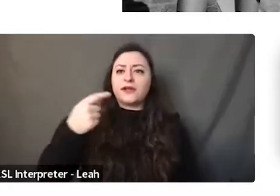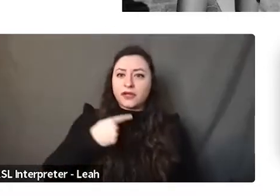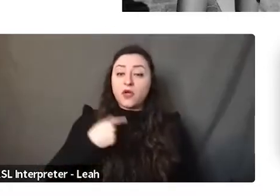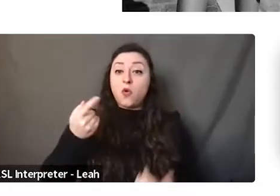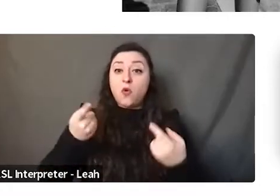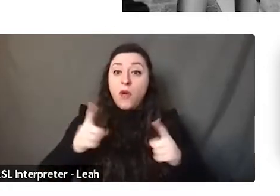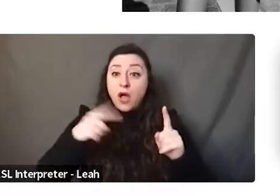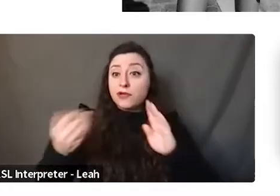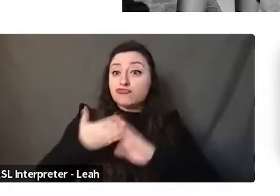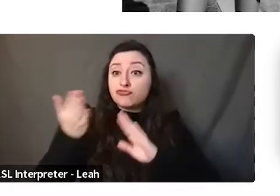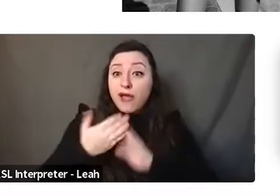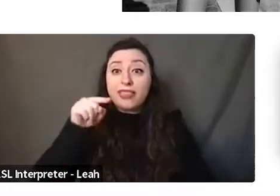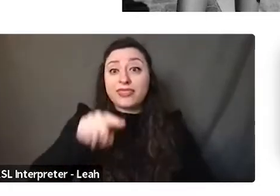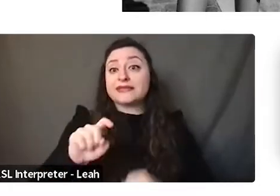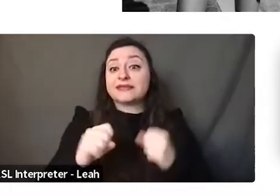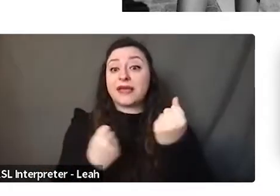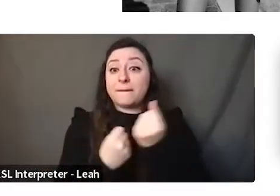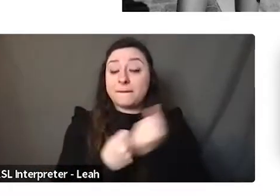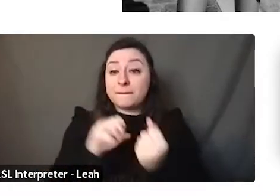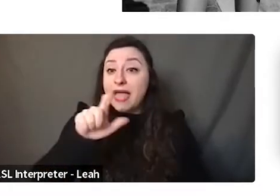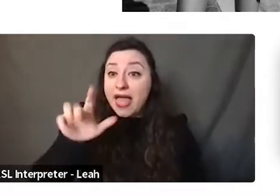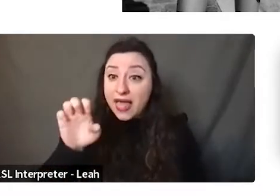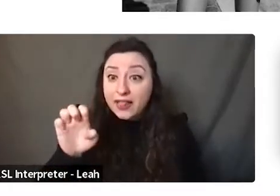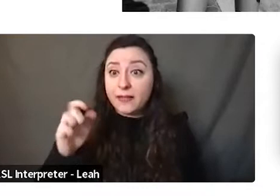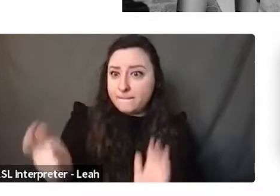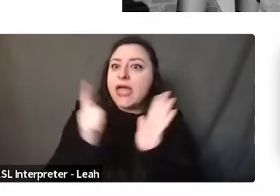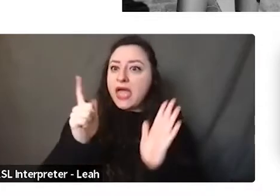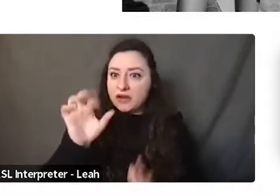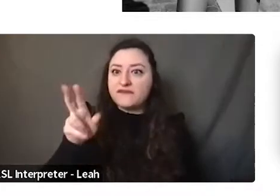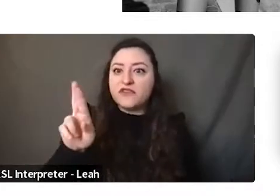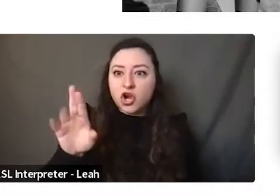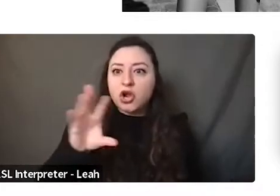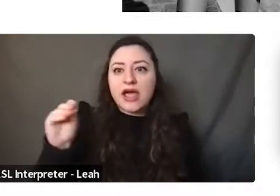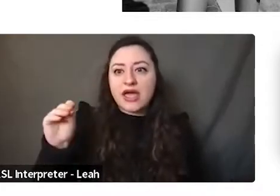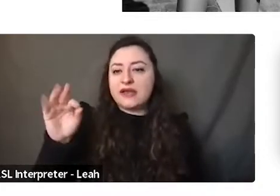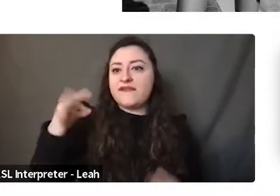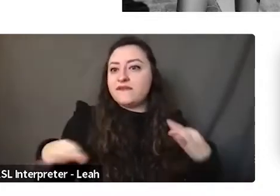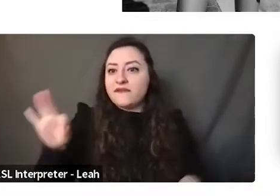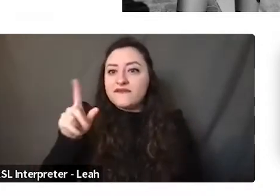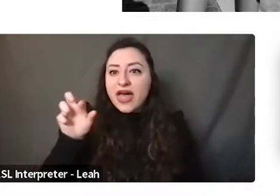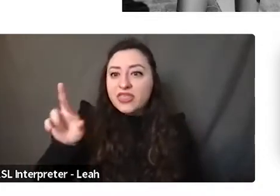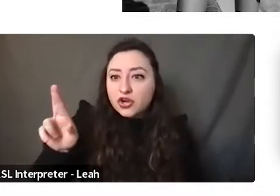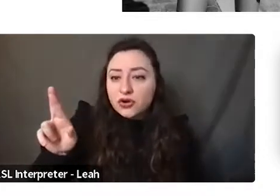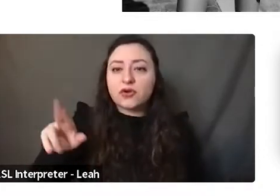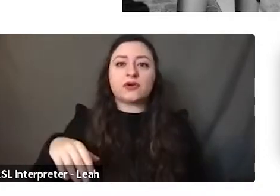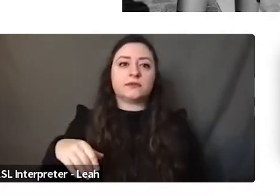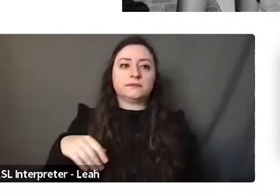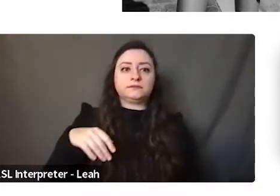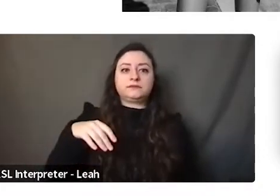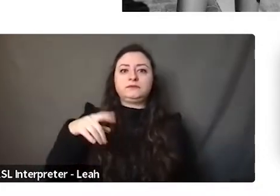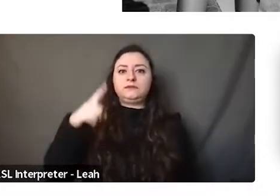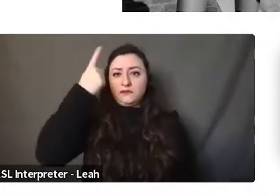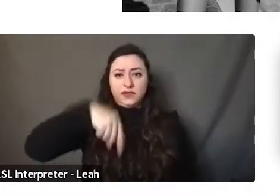running this campaign, Elle banned fur and feathers, right? And so that internal work for